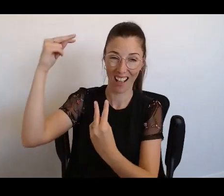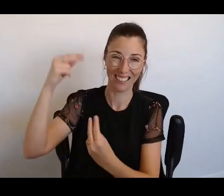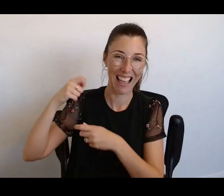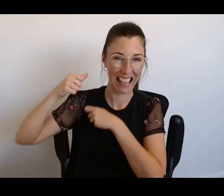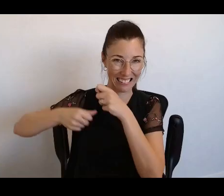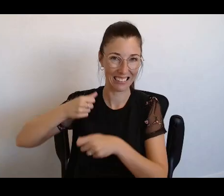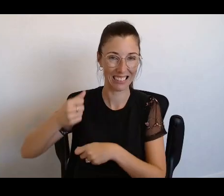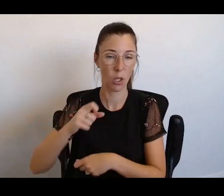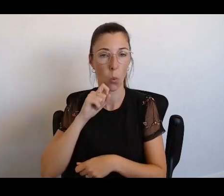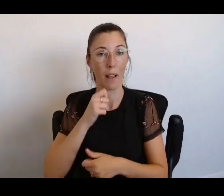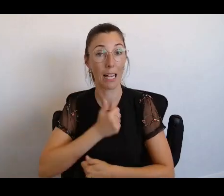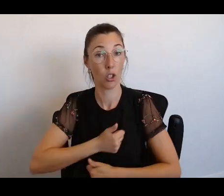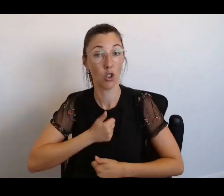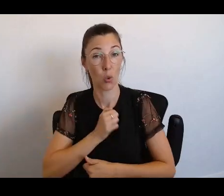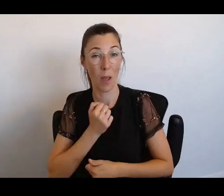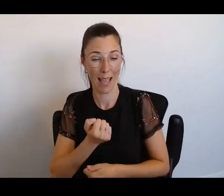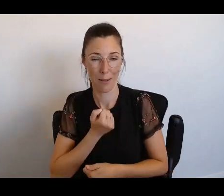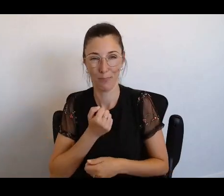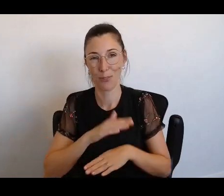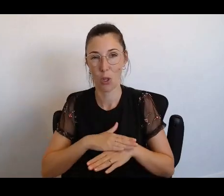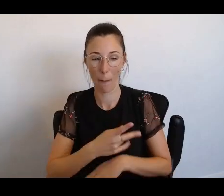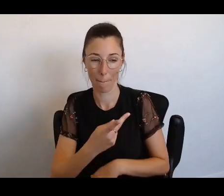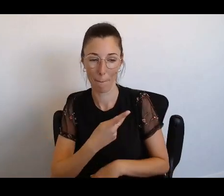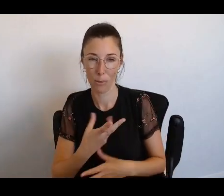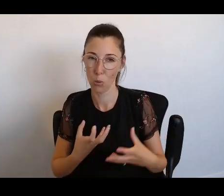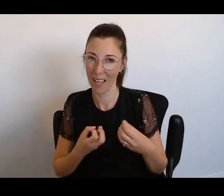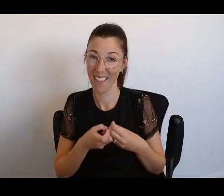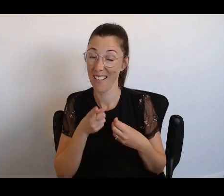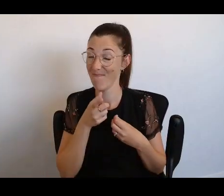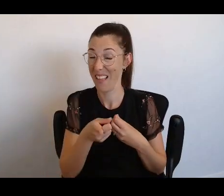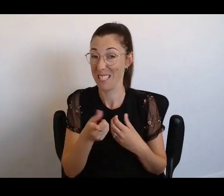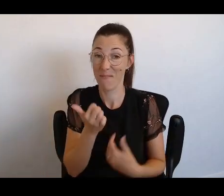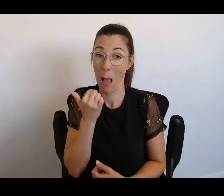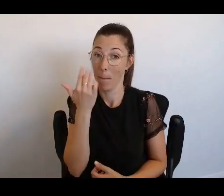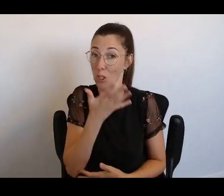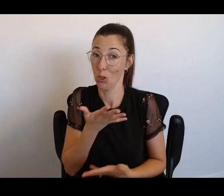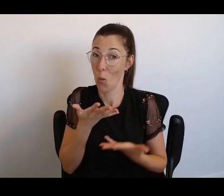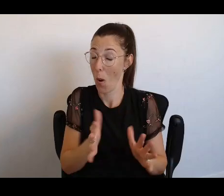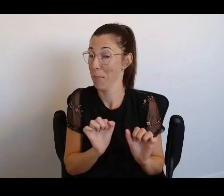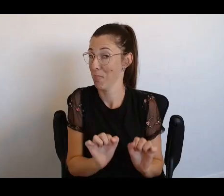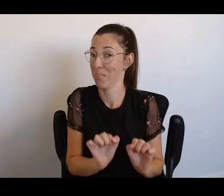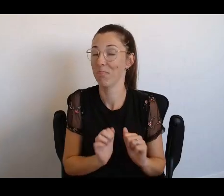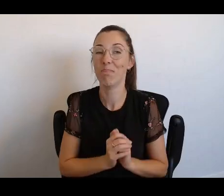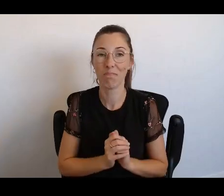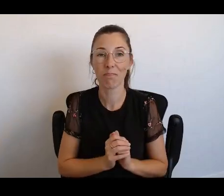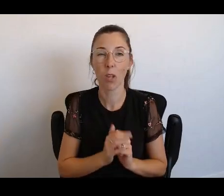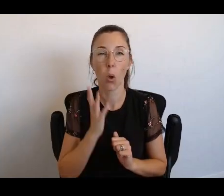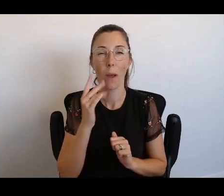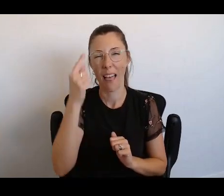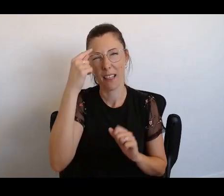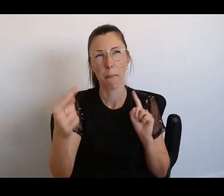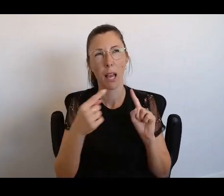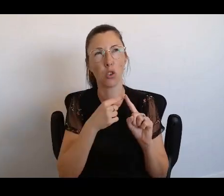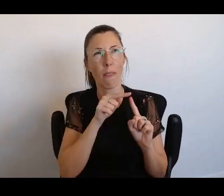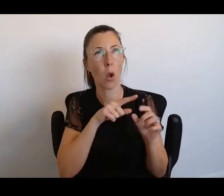time together. This is just how things are, Aboriginal way. And when I think back to the initial statement, what do you want?